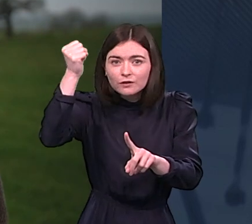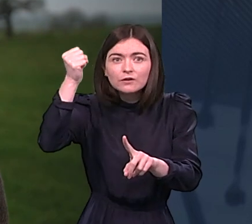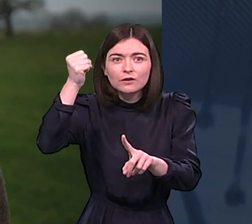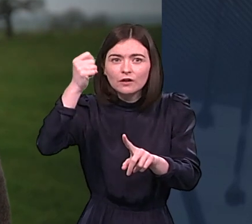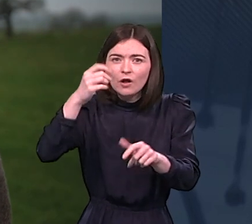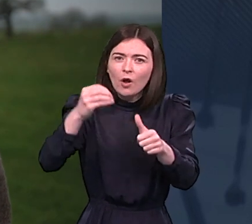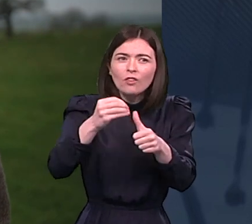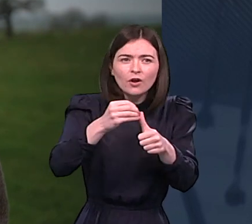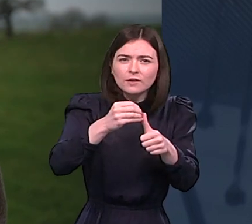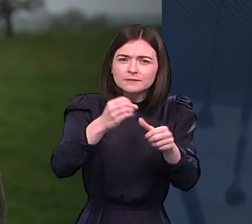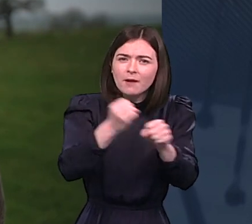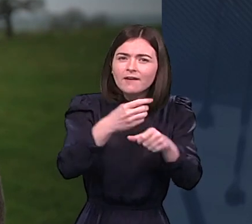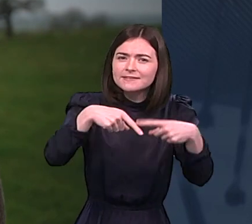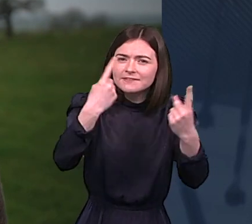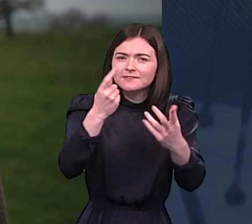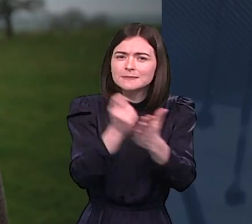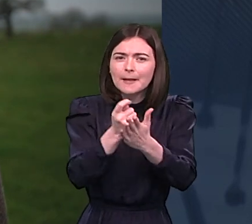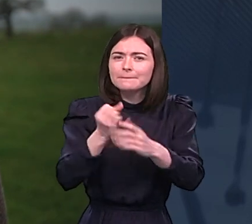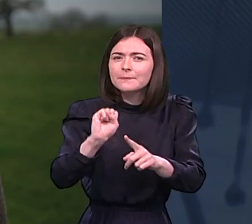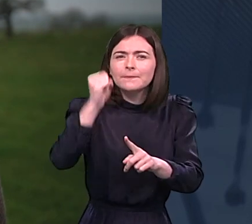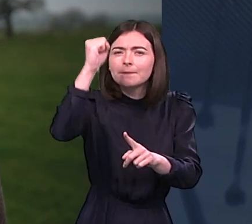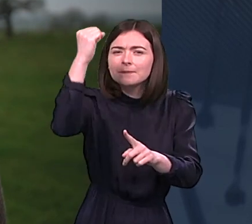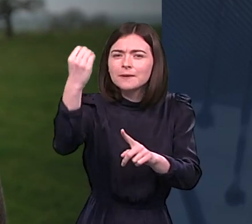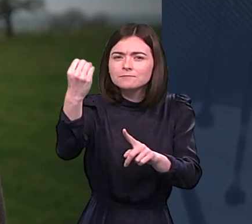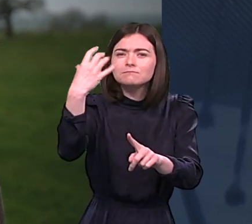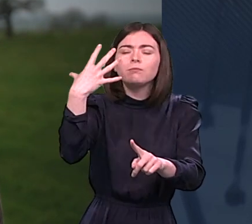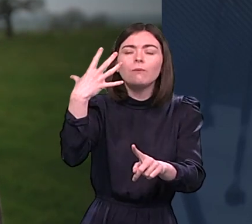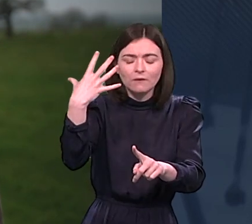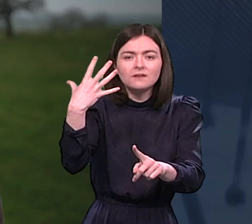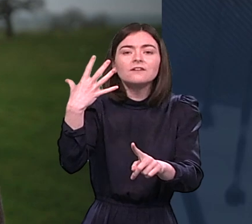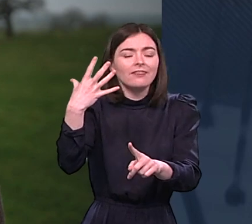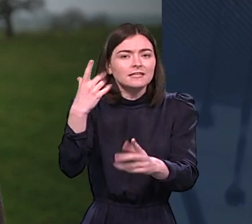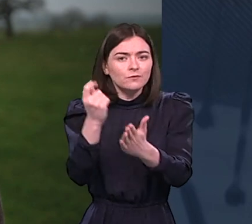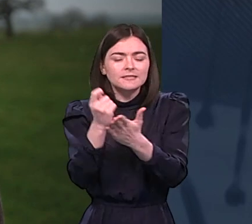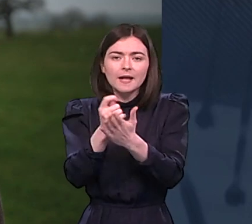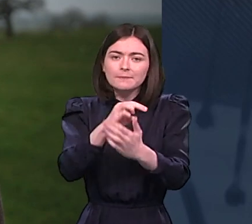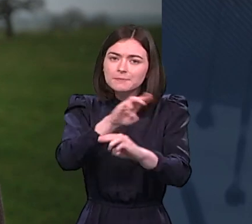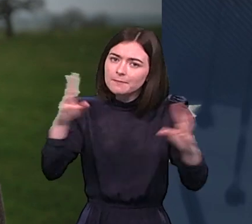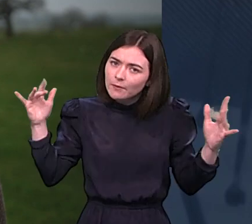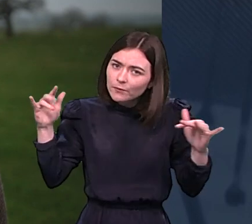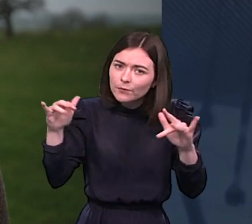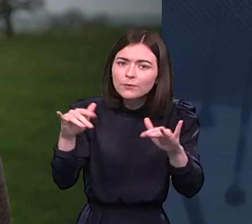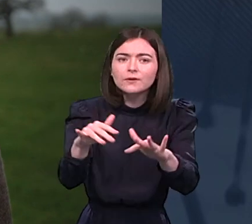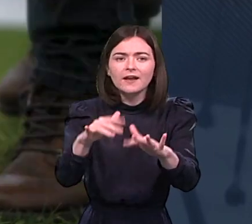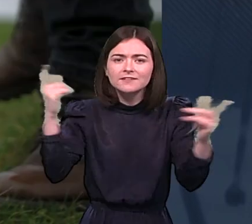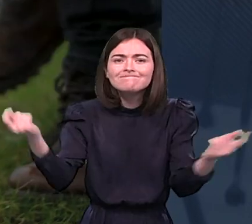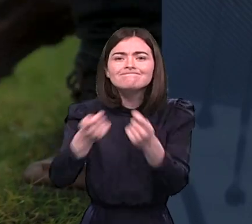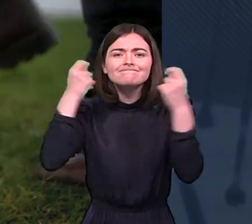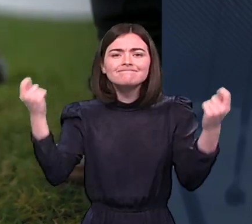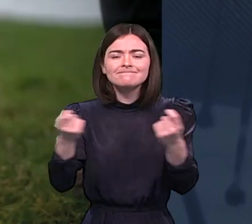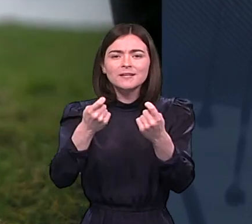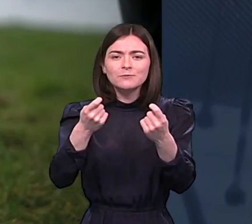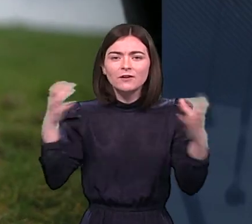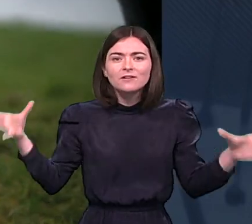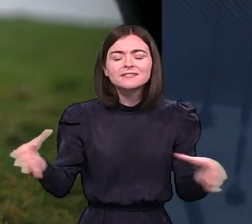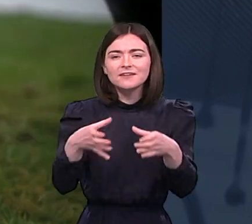will always rise at this point. So those were the times when the people would gather and celebrate.